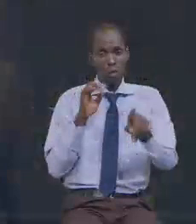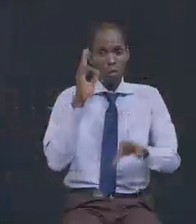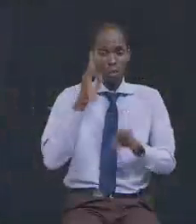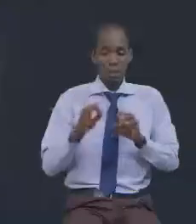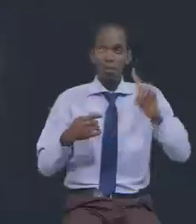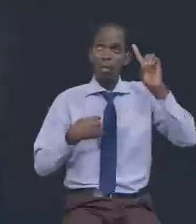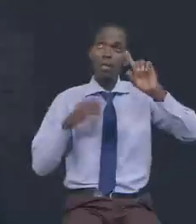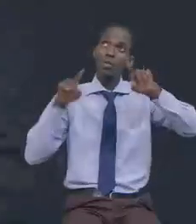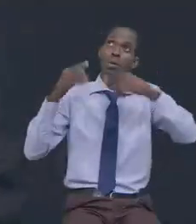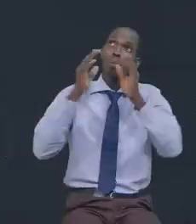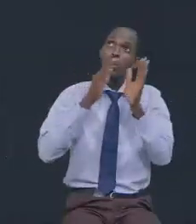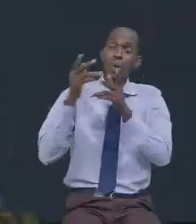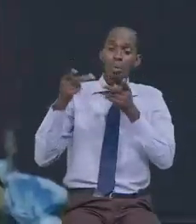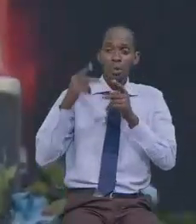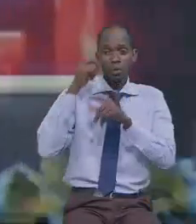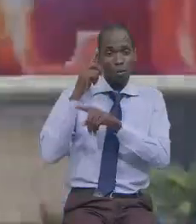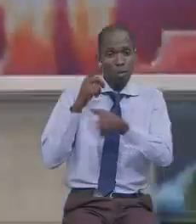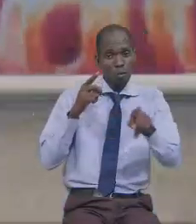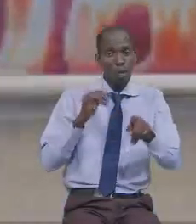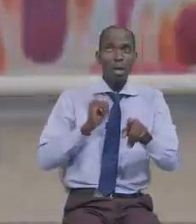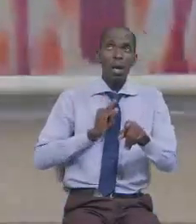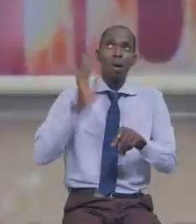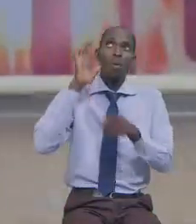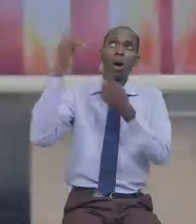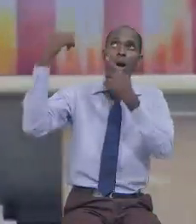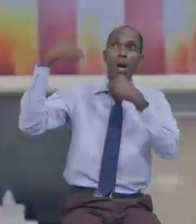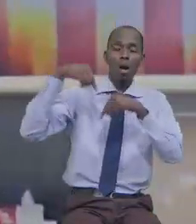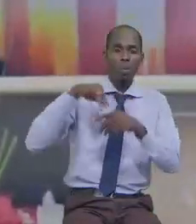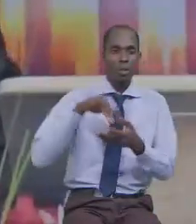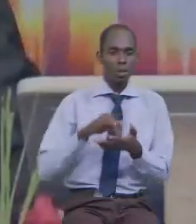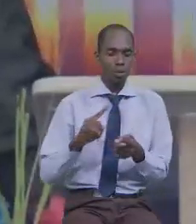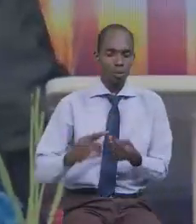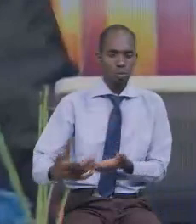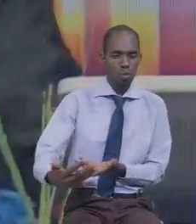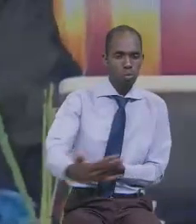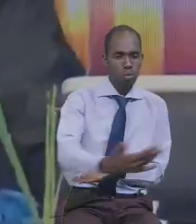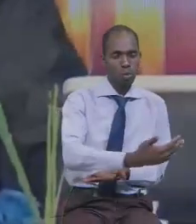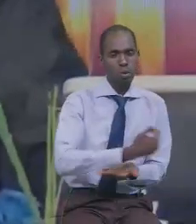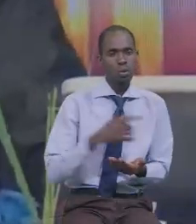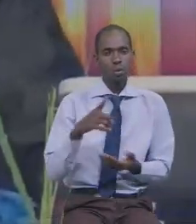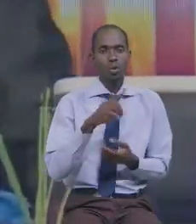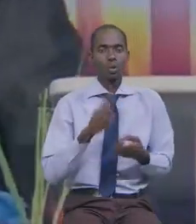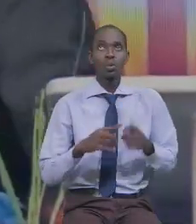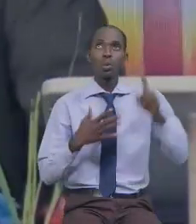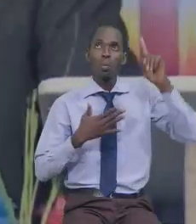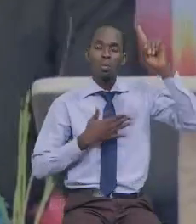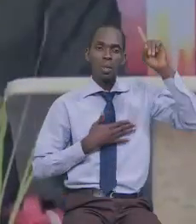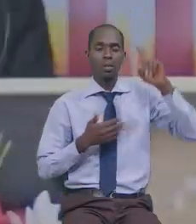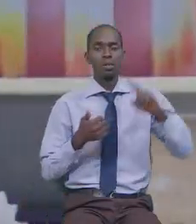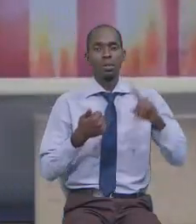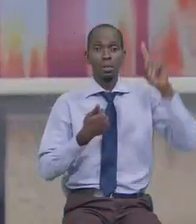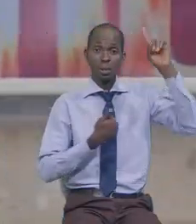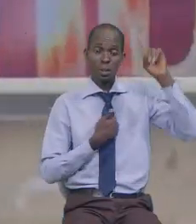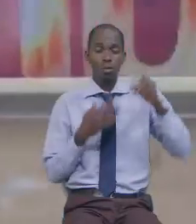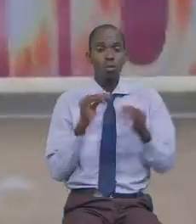you, I will come again to receive you unto myself, so that where I